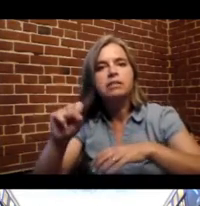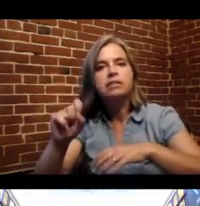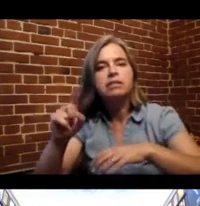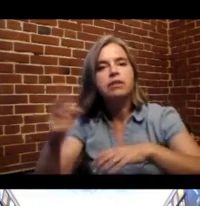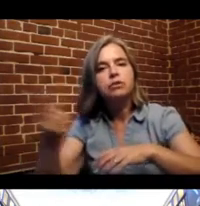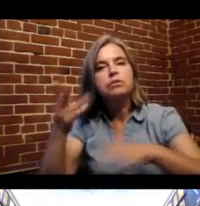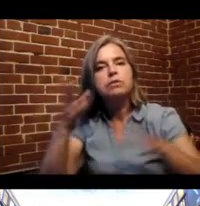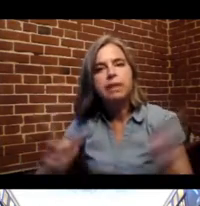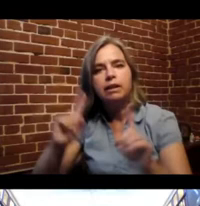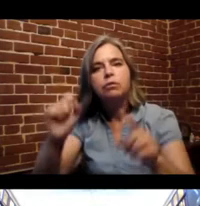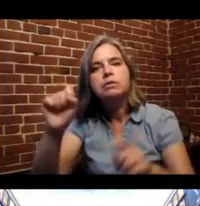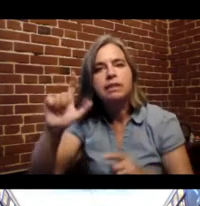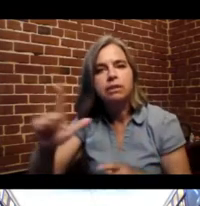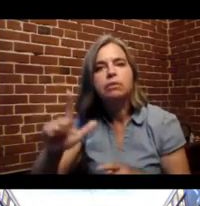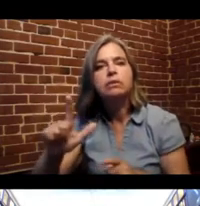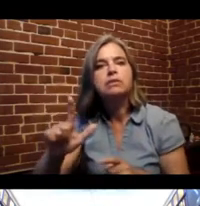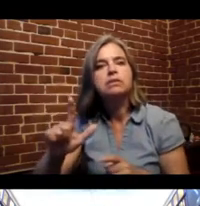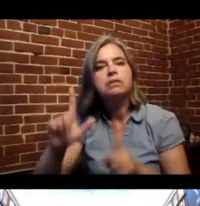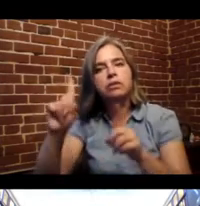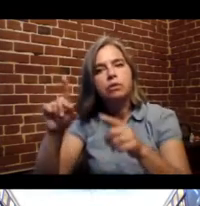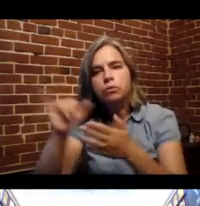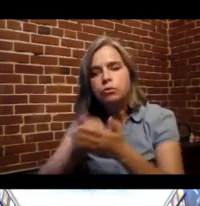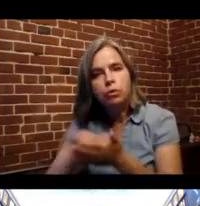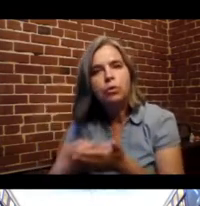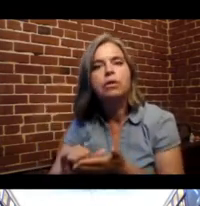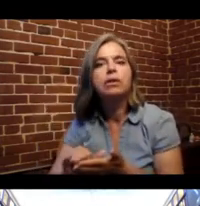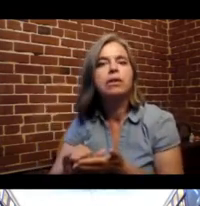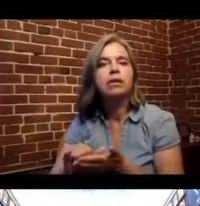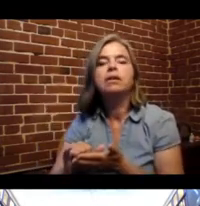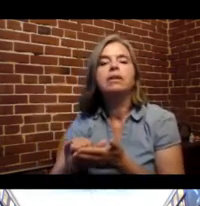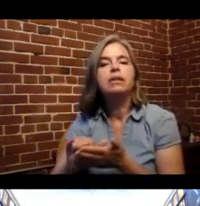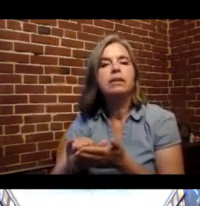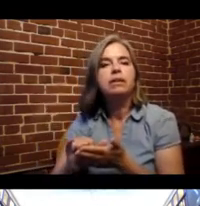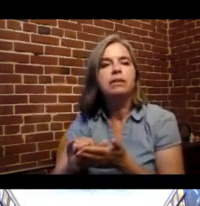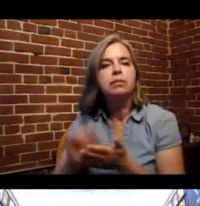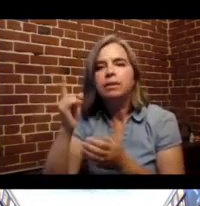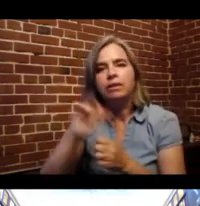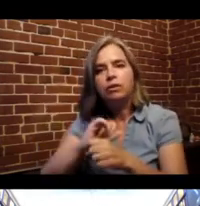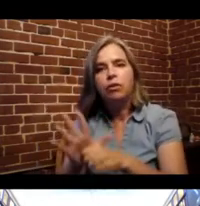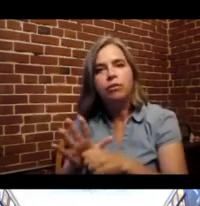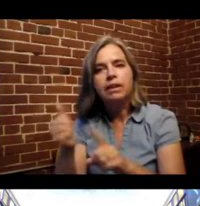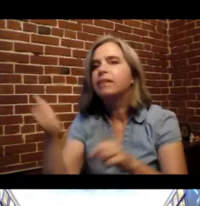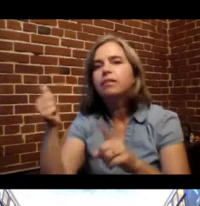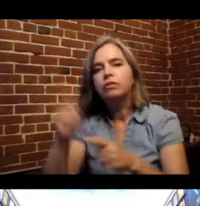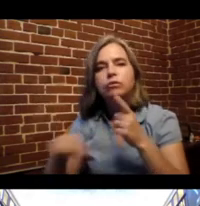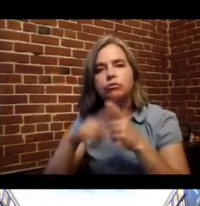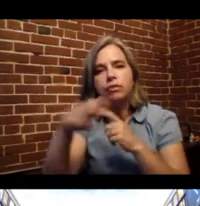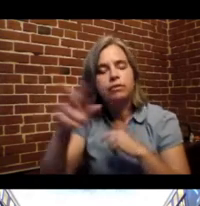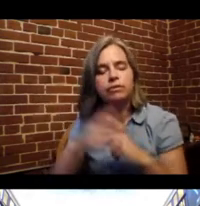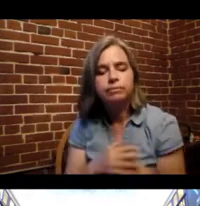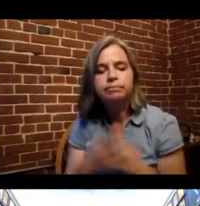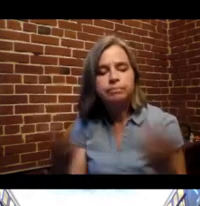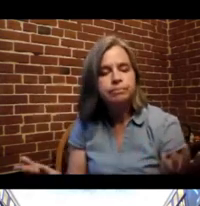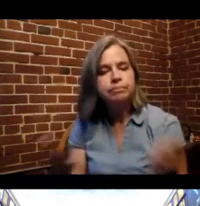to go visit vineyards in New York, and those plans were you know, ended because of COVID. So